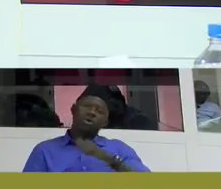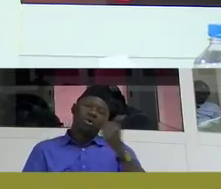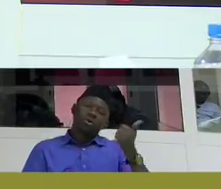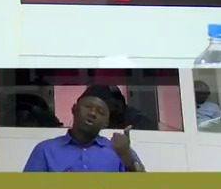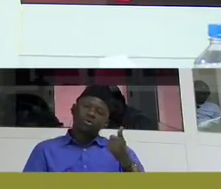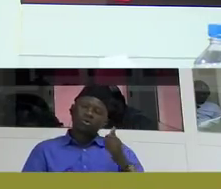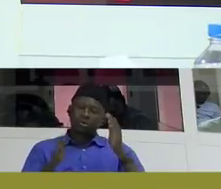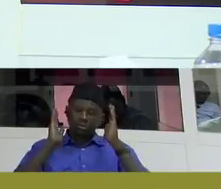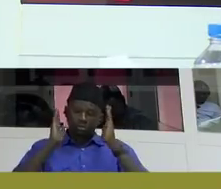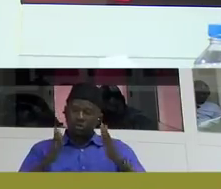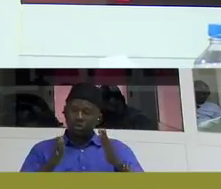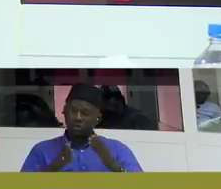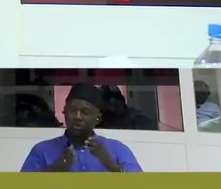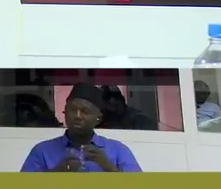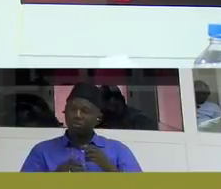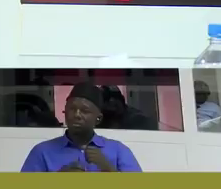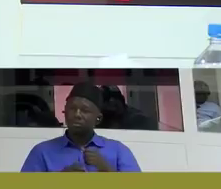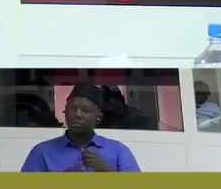vehemently opposed